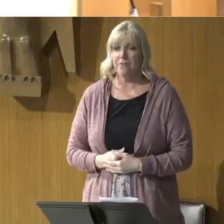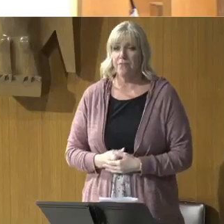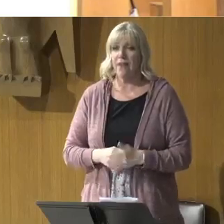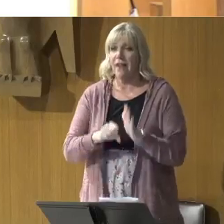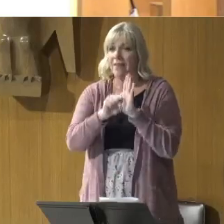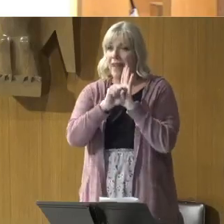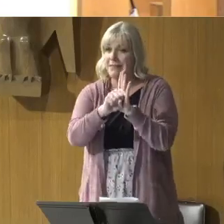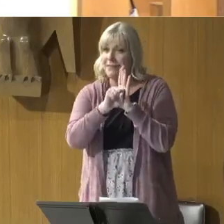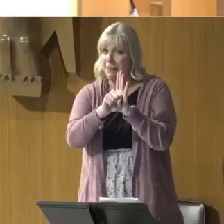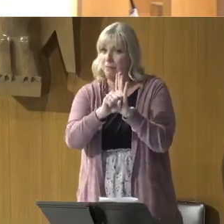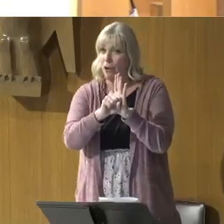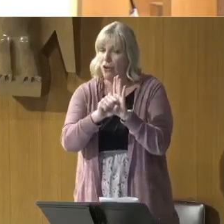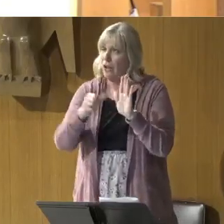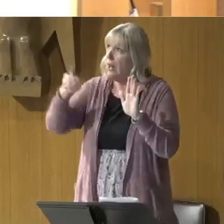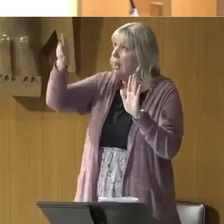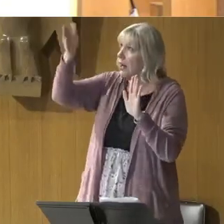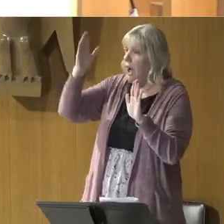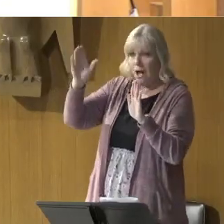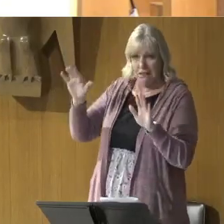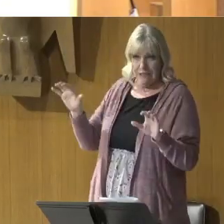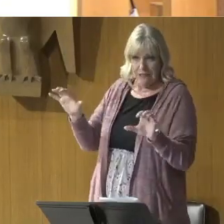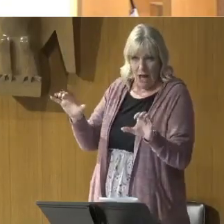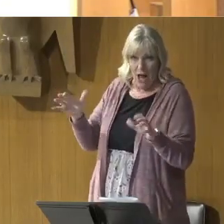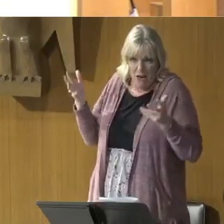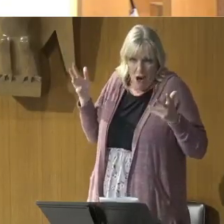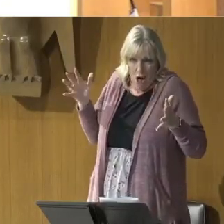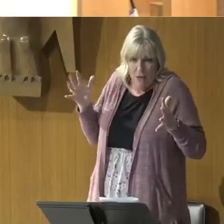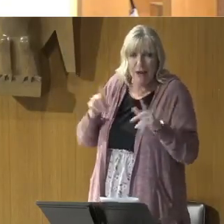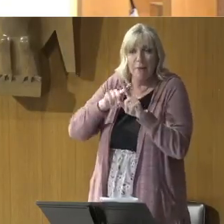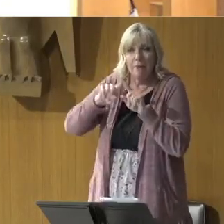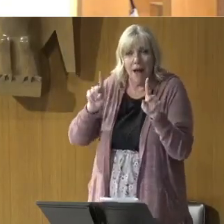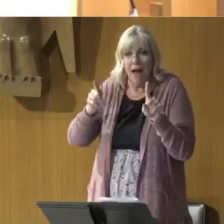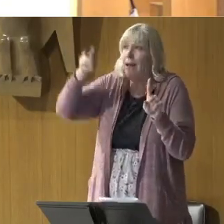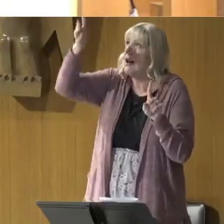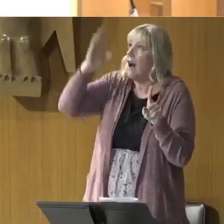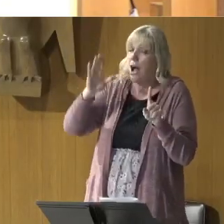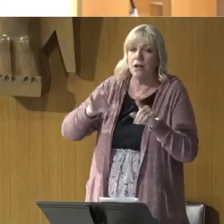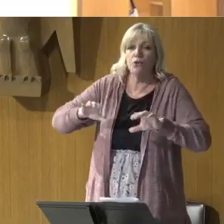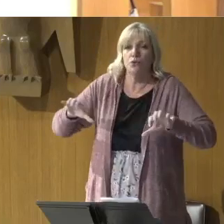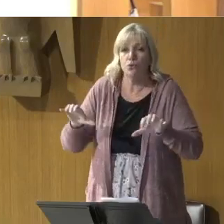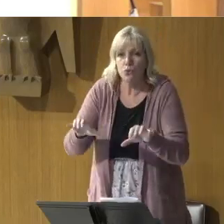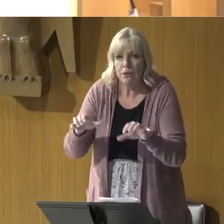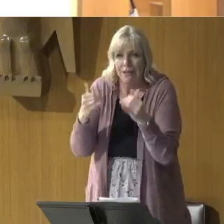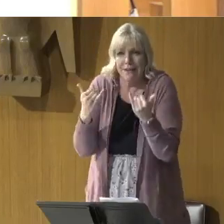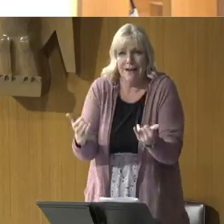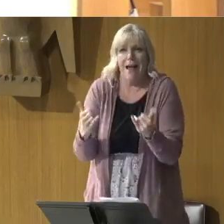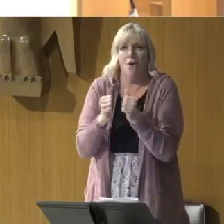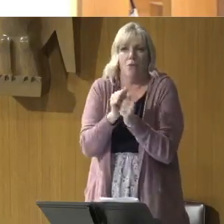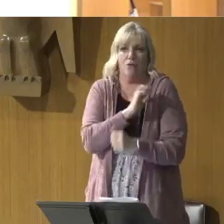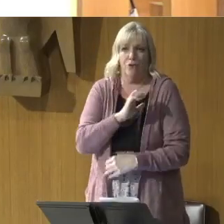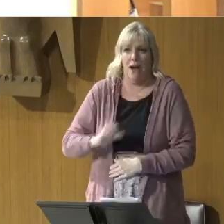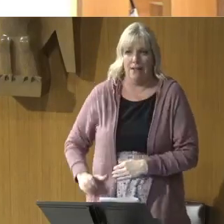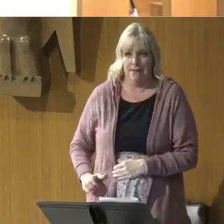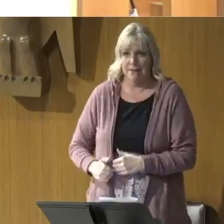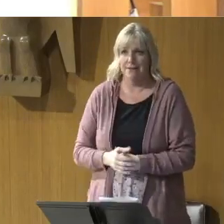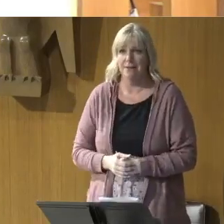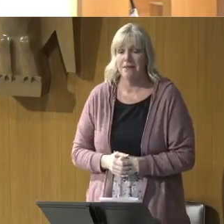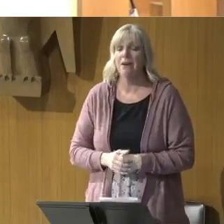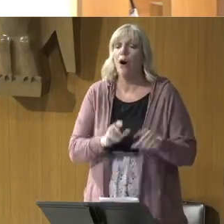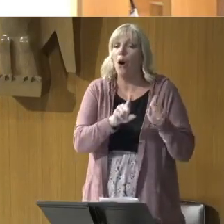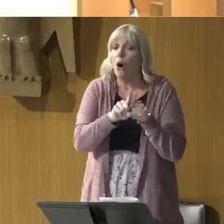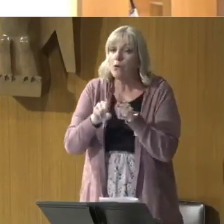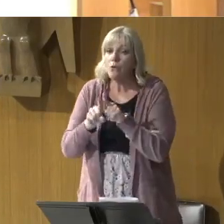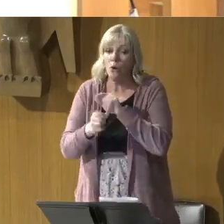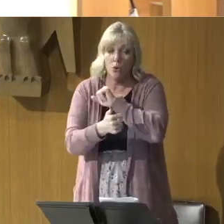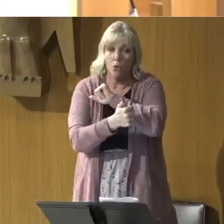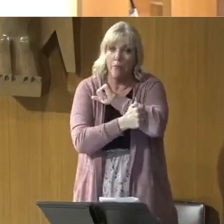has done, it is now a symbol of what God is doing through Christ. At a Passover Seder, then and